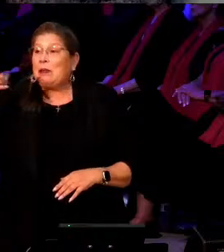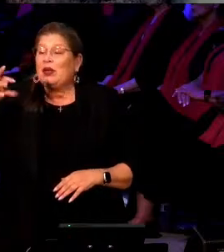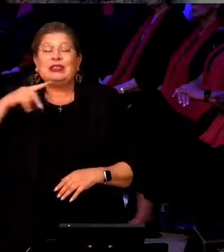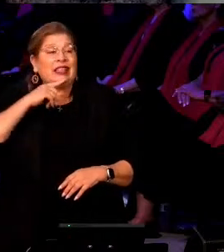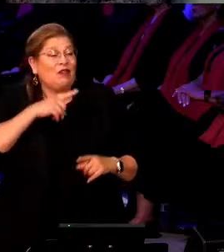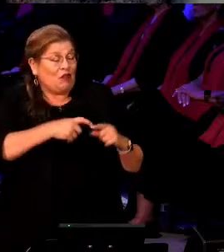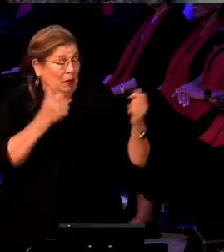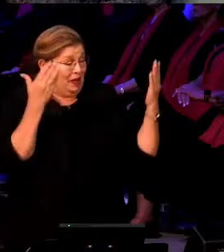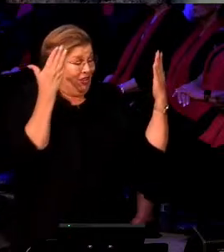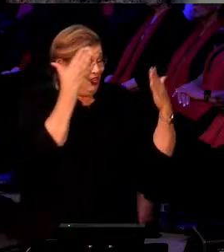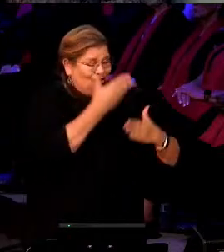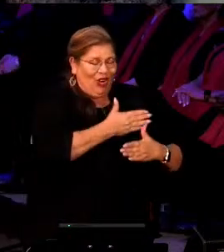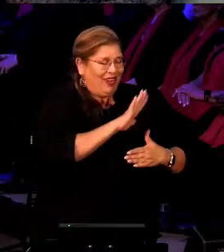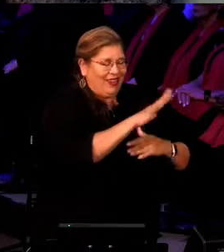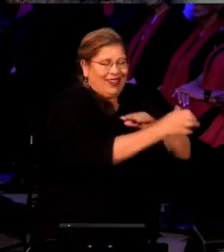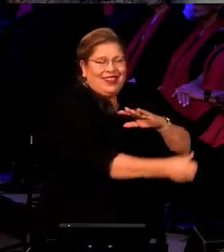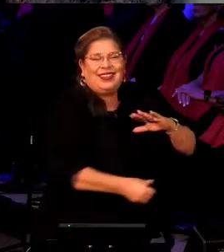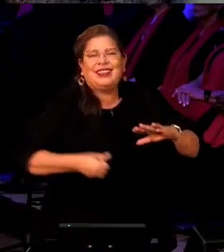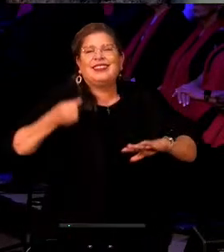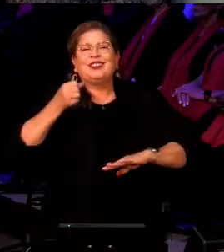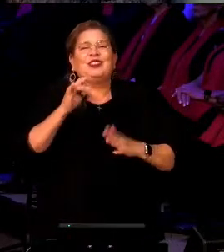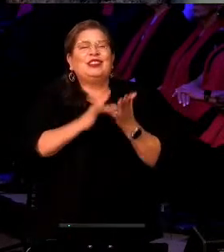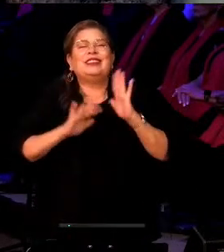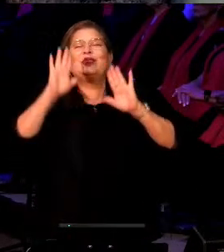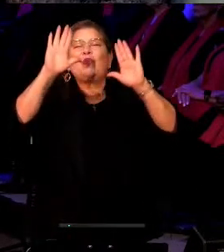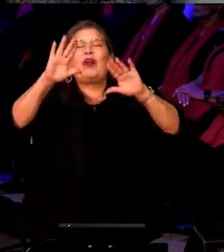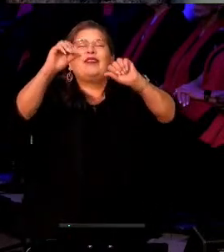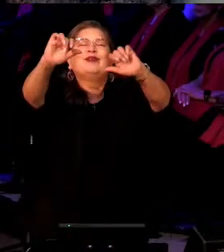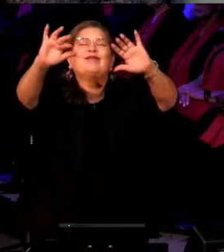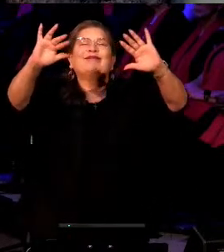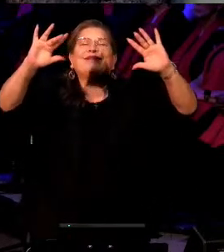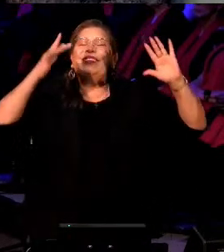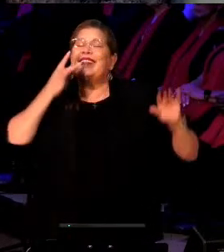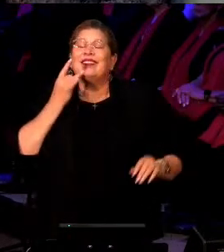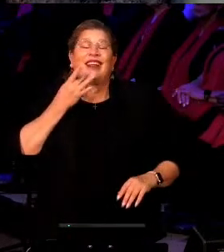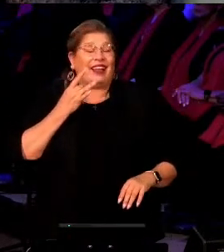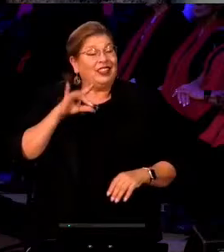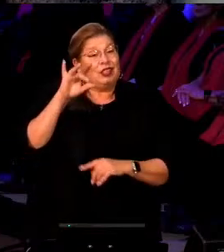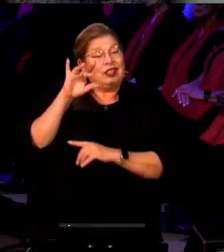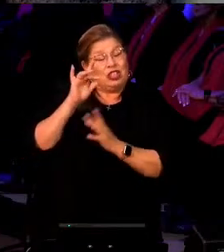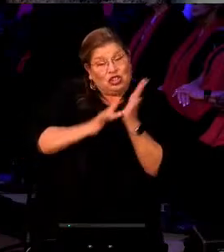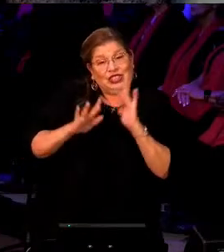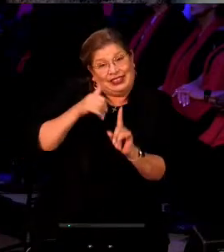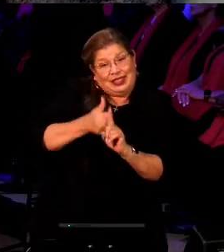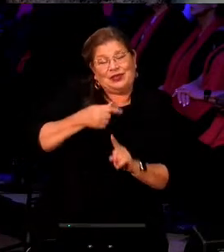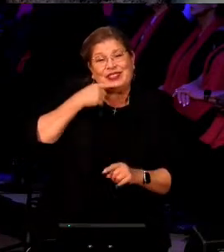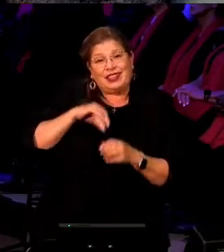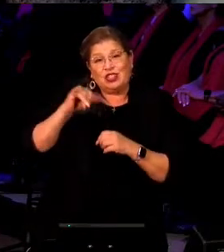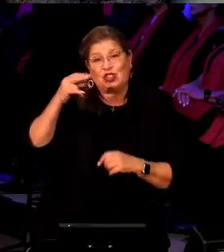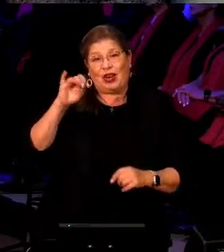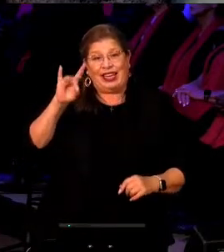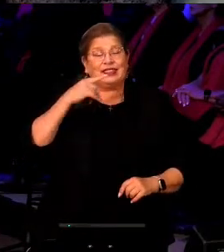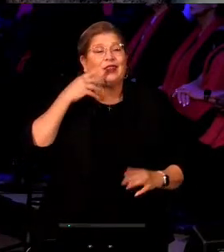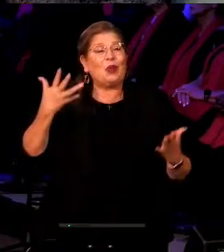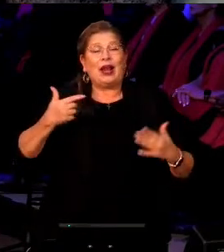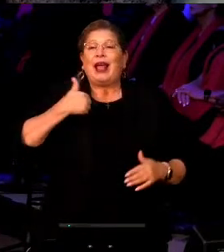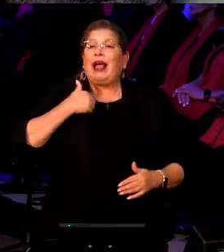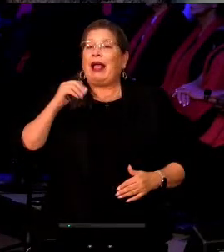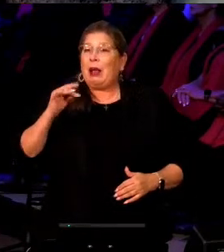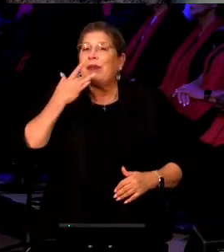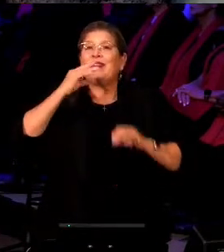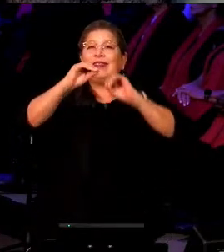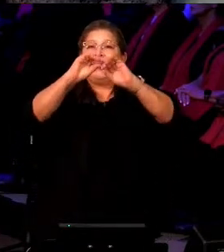darkness into the wonderful light. And Jesus says of himself in John chapter 8, I am the light of the